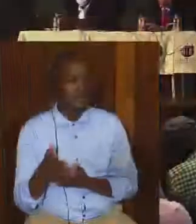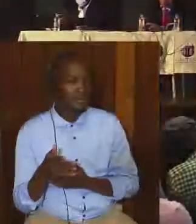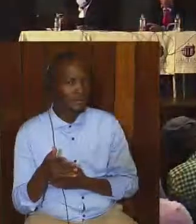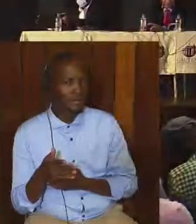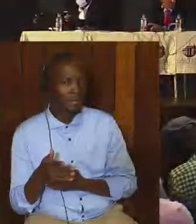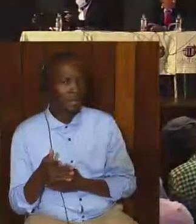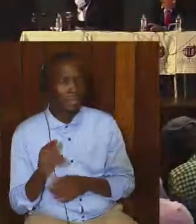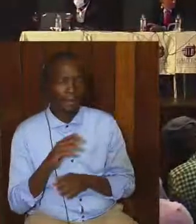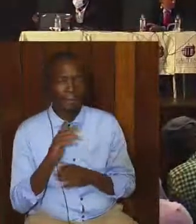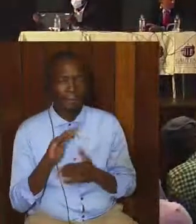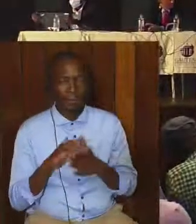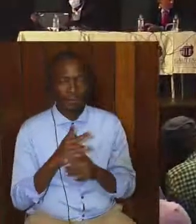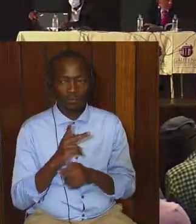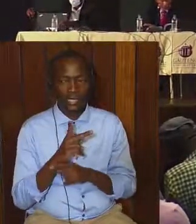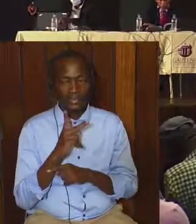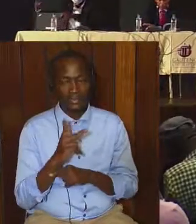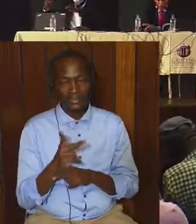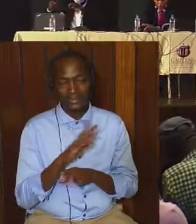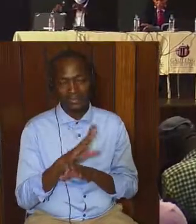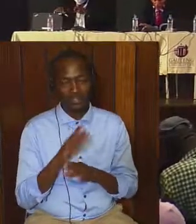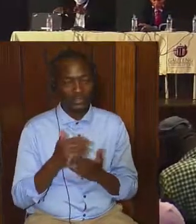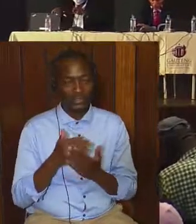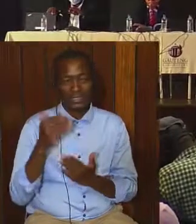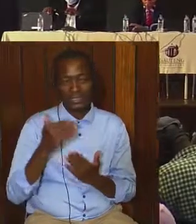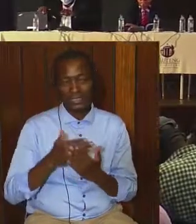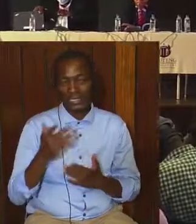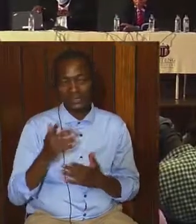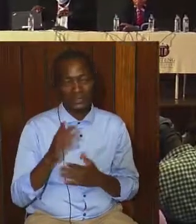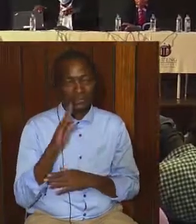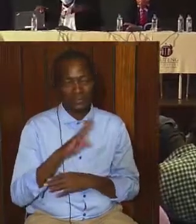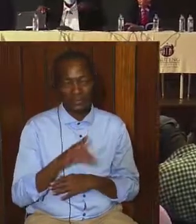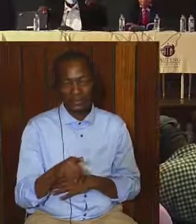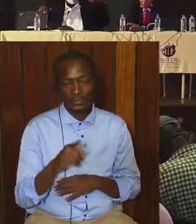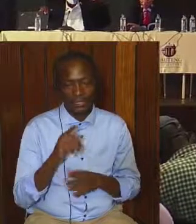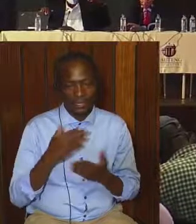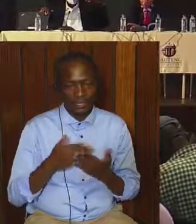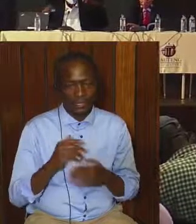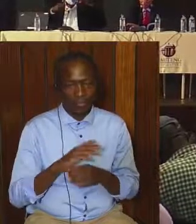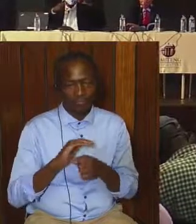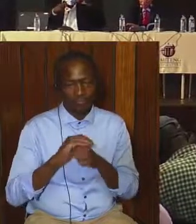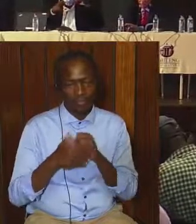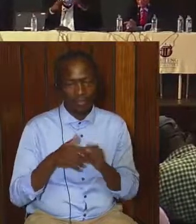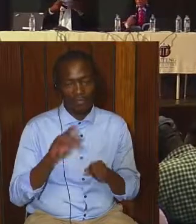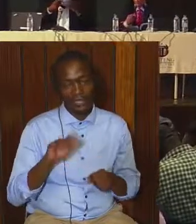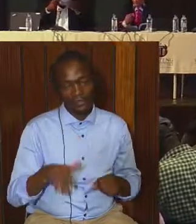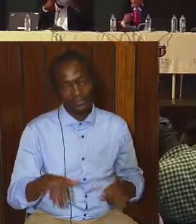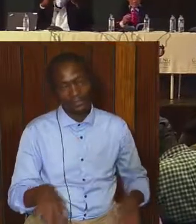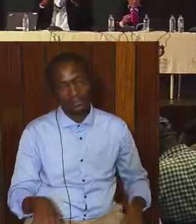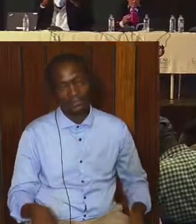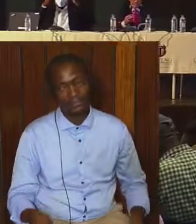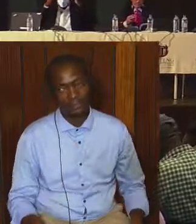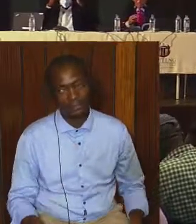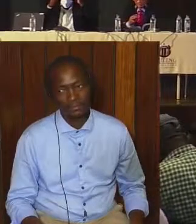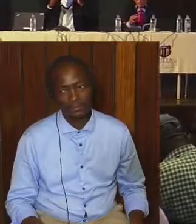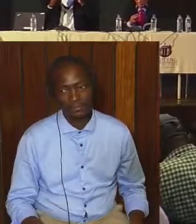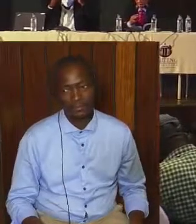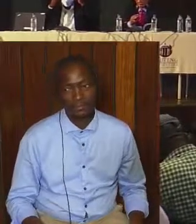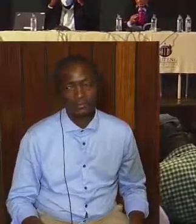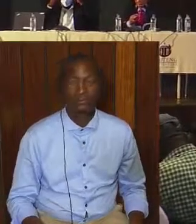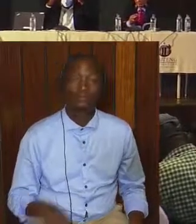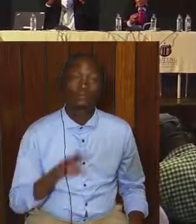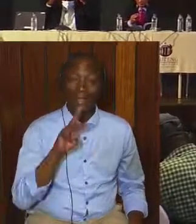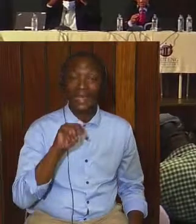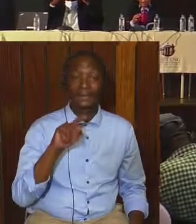Because I see it's not in the slides there. If you can cover that as well, please. Yeah, Chair, MEC